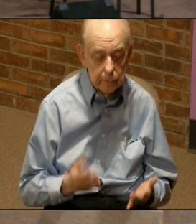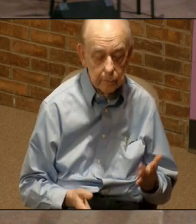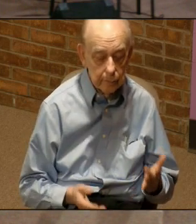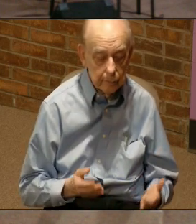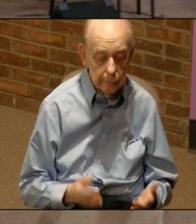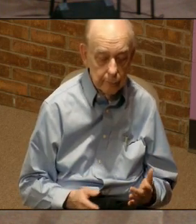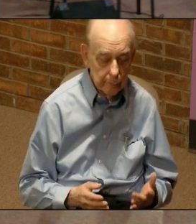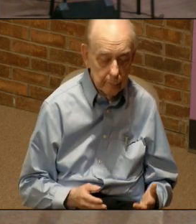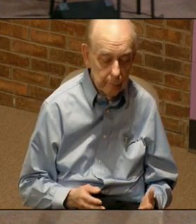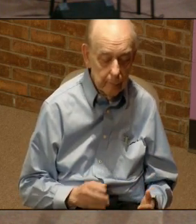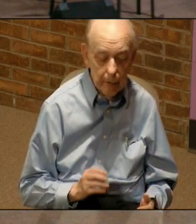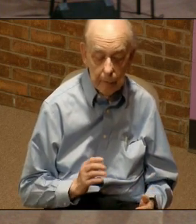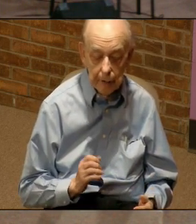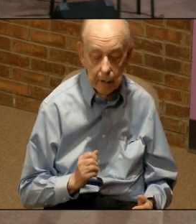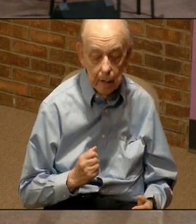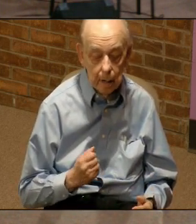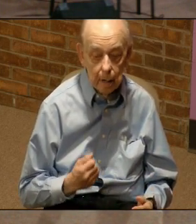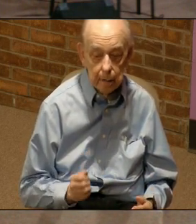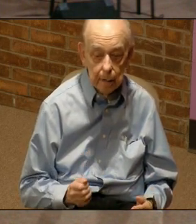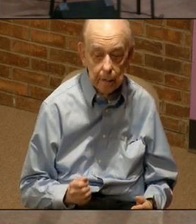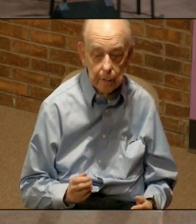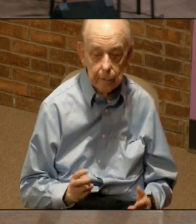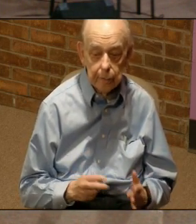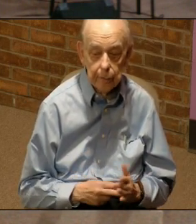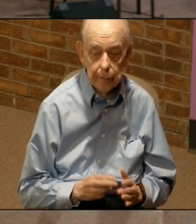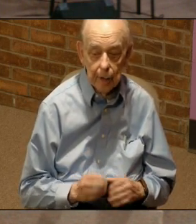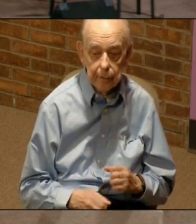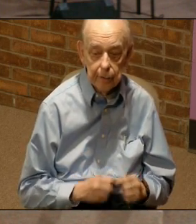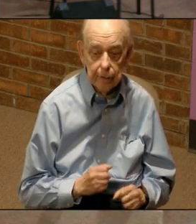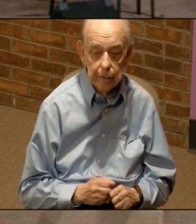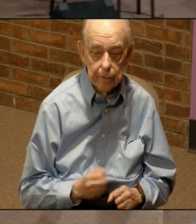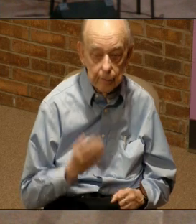be another 2,000 years. But you know what?